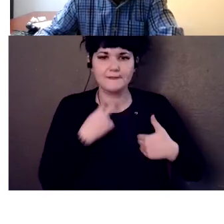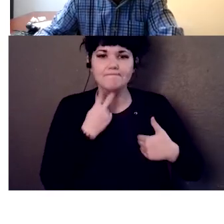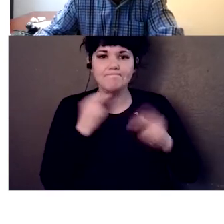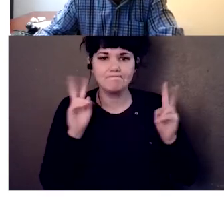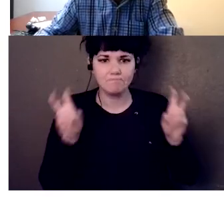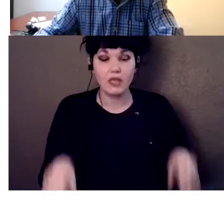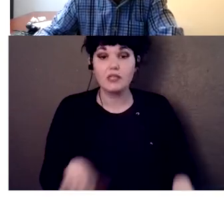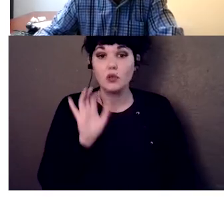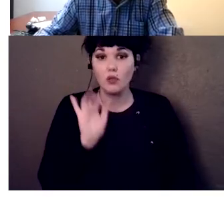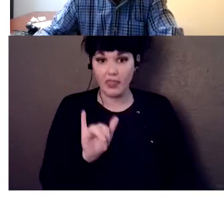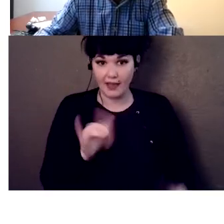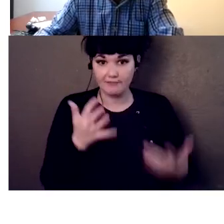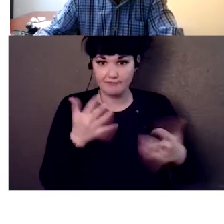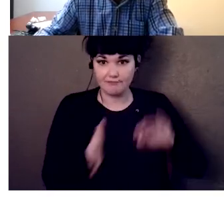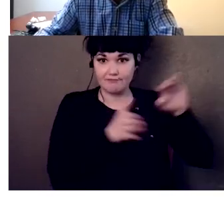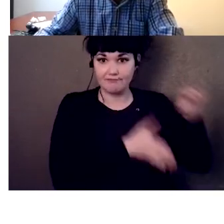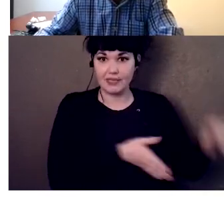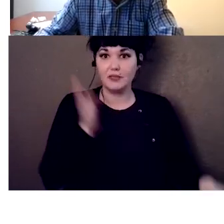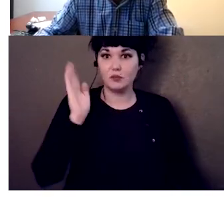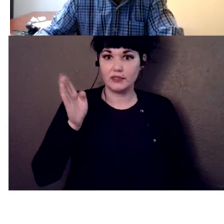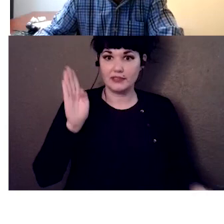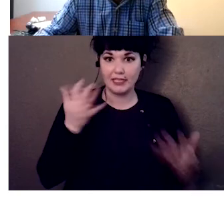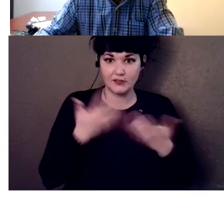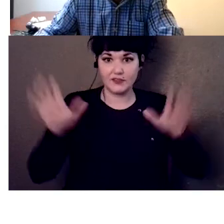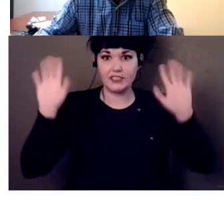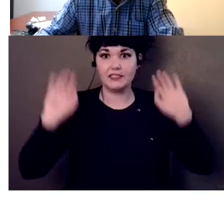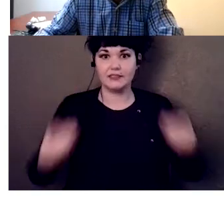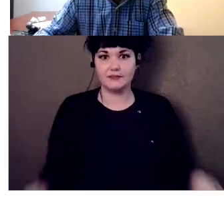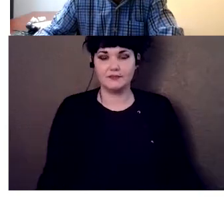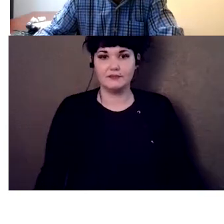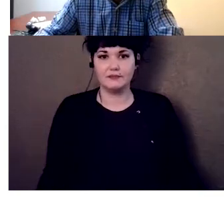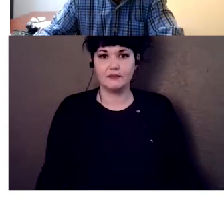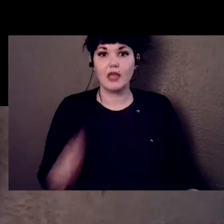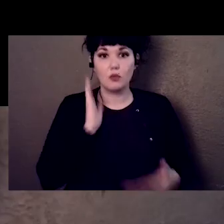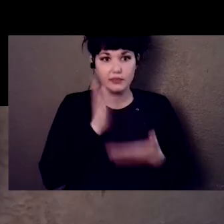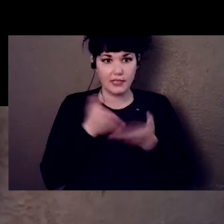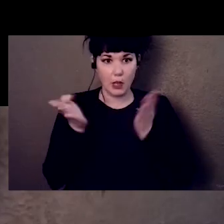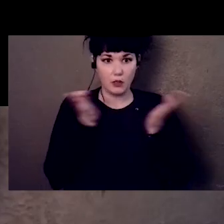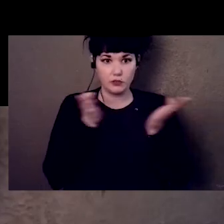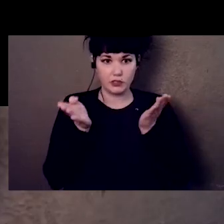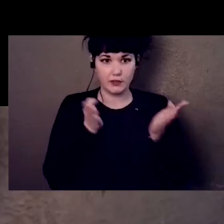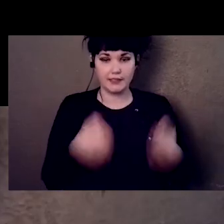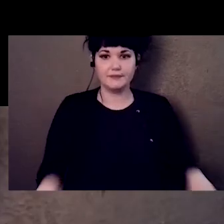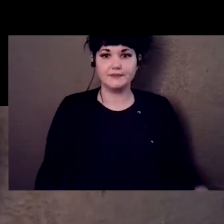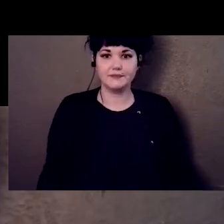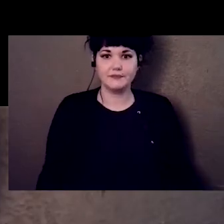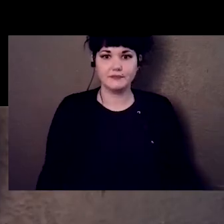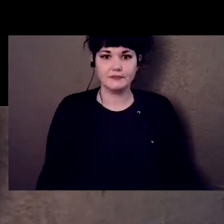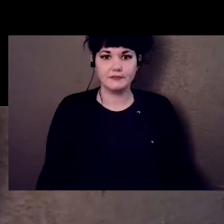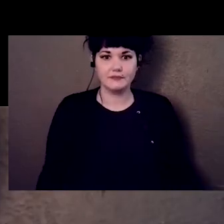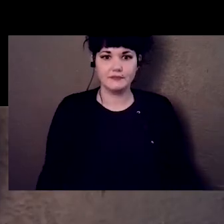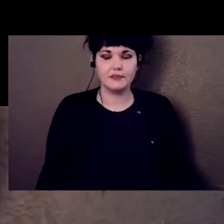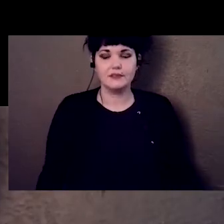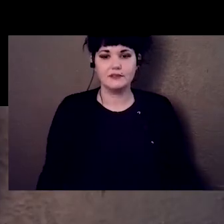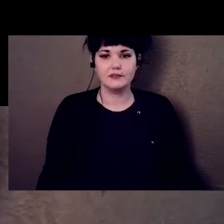that said, that'll end this presentation. I am going to stop sharing. At this point, if you have